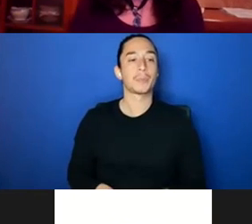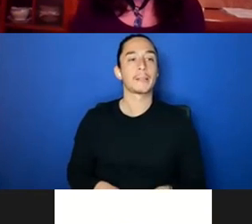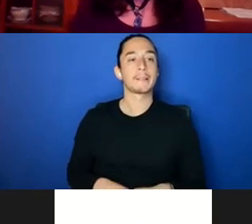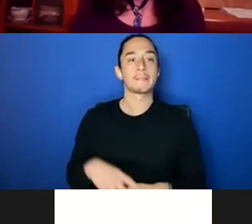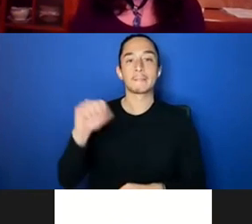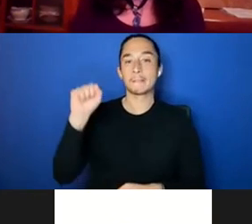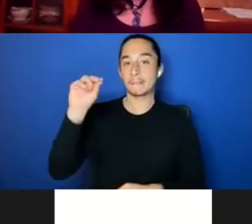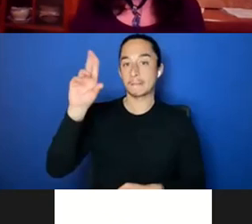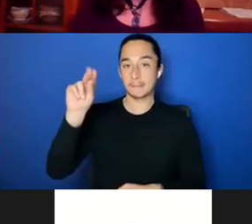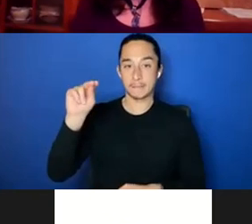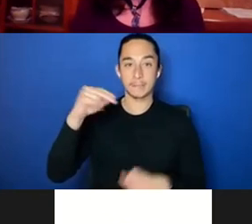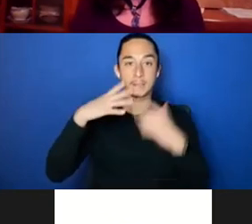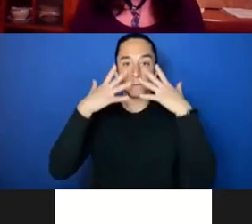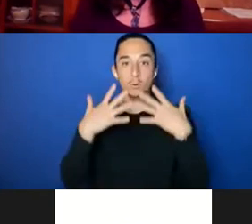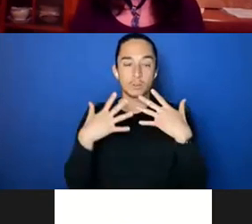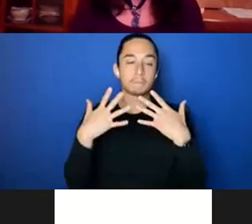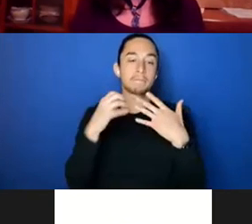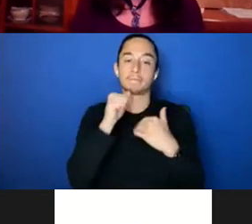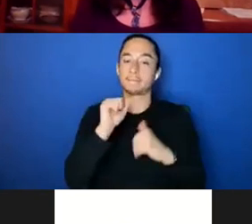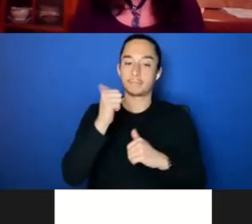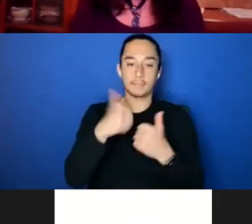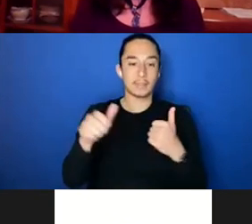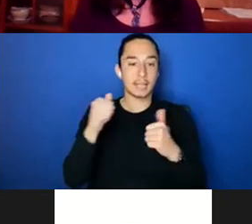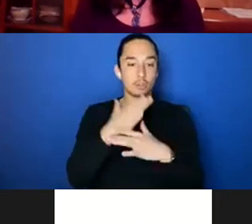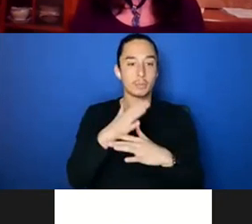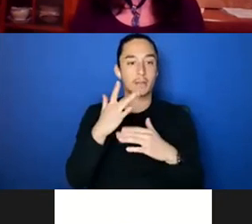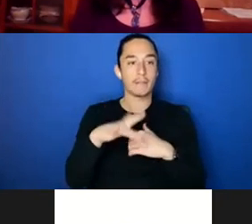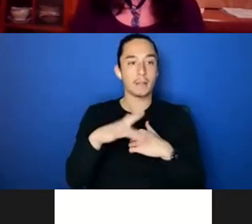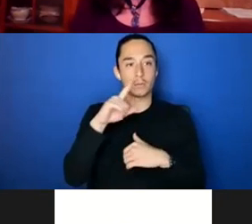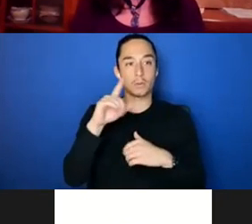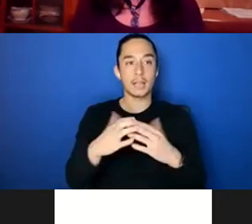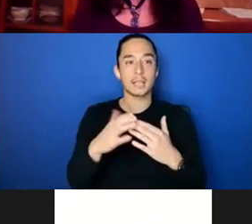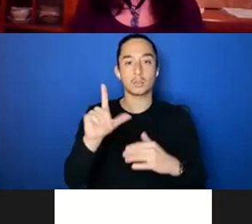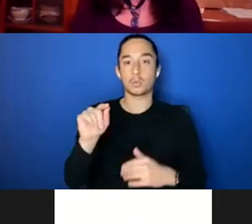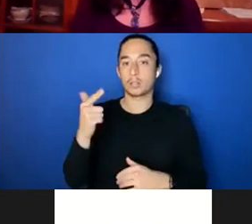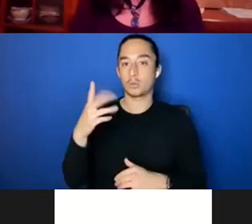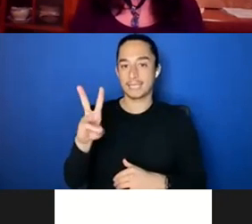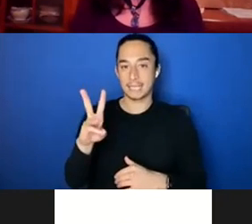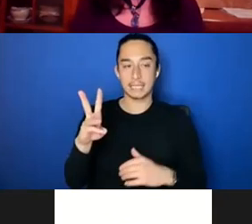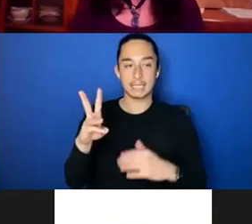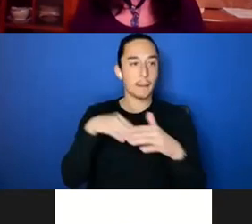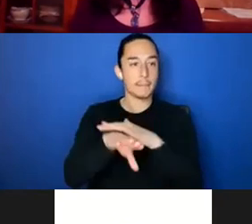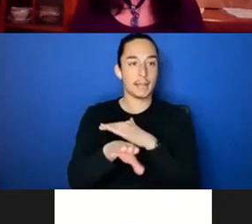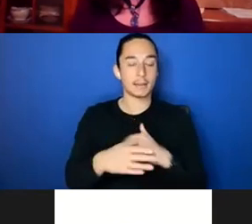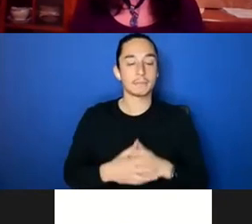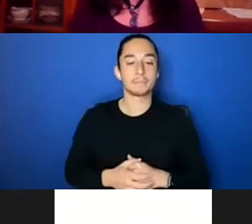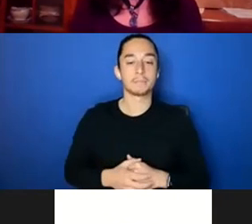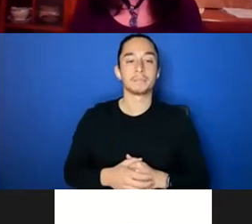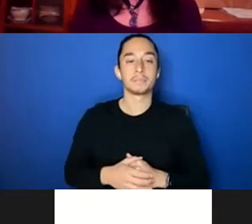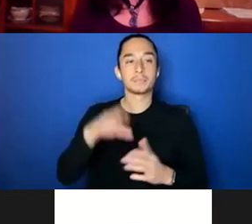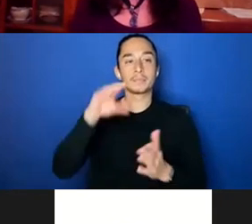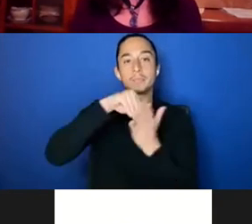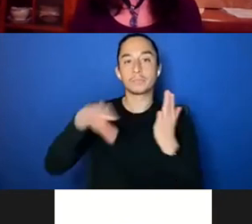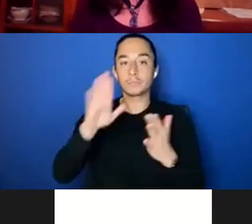no, unfortunately, there will not be any German available for the class of 2026 coming in. Will students receive